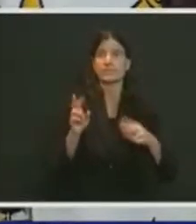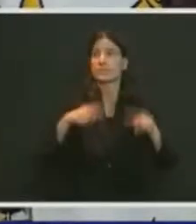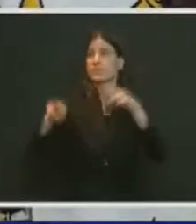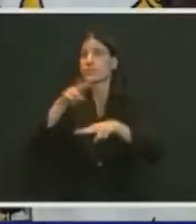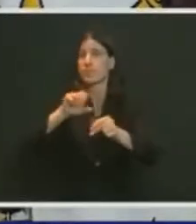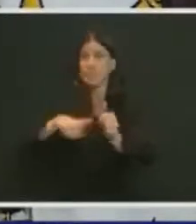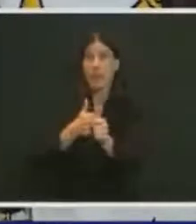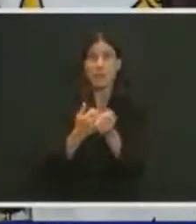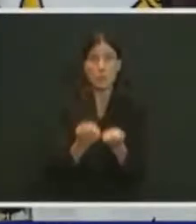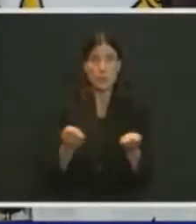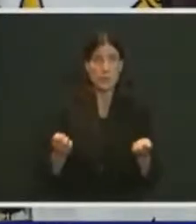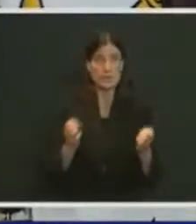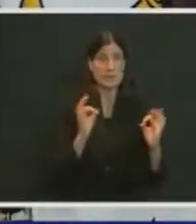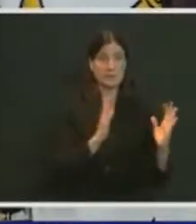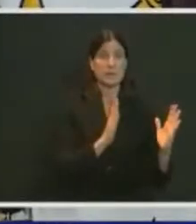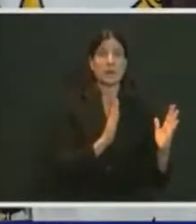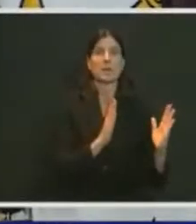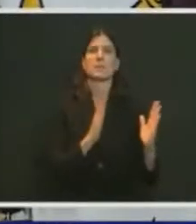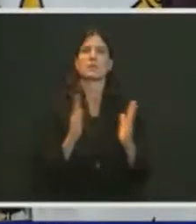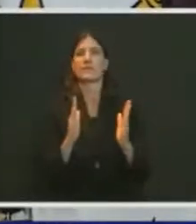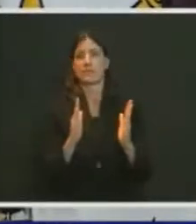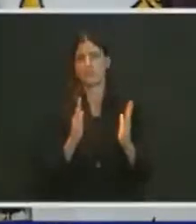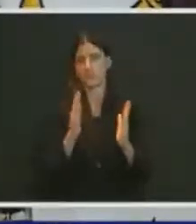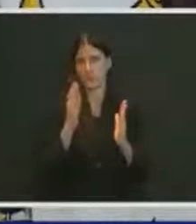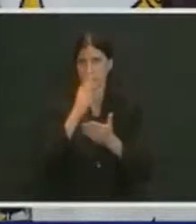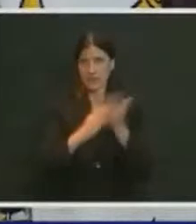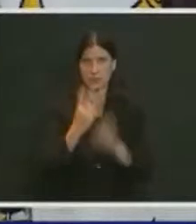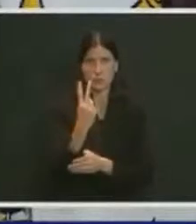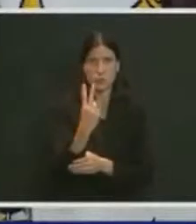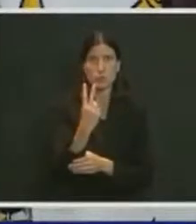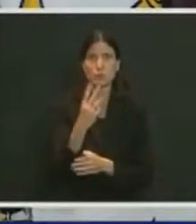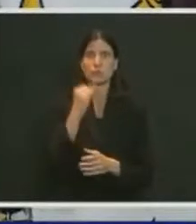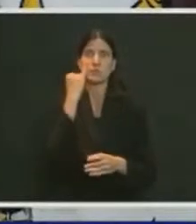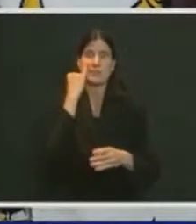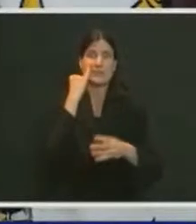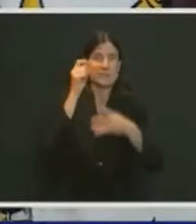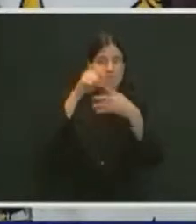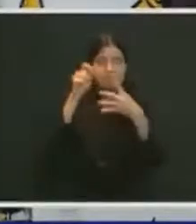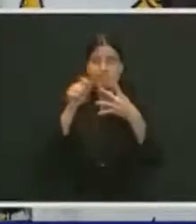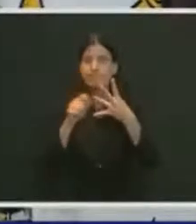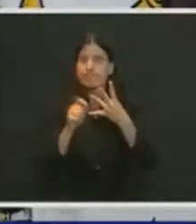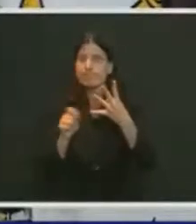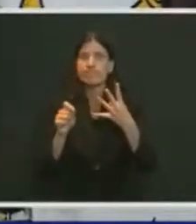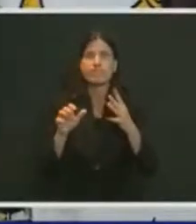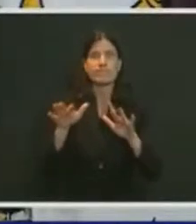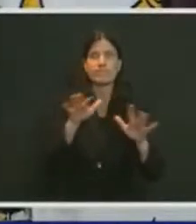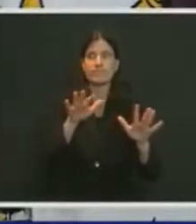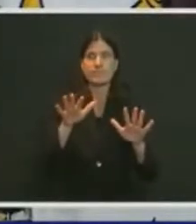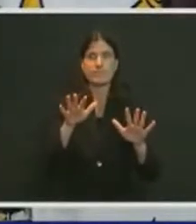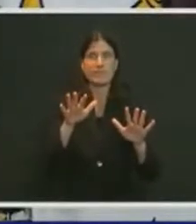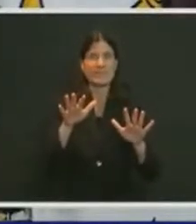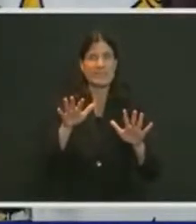everything is in accordance with the metrics. Make some more changes, observe them,